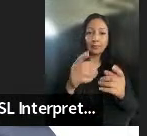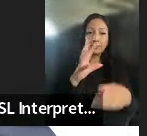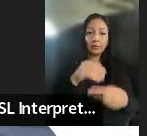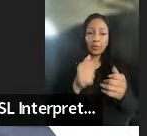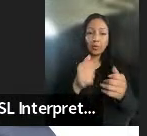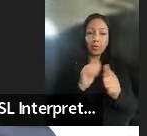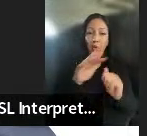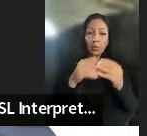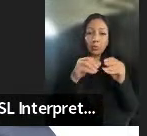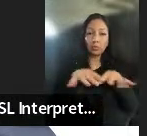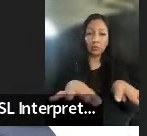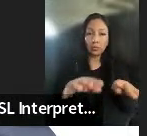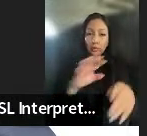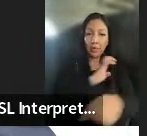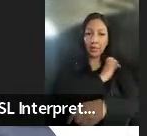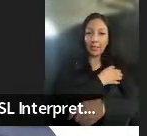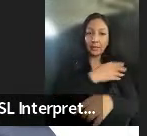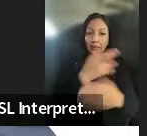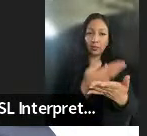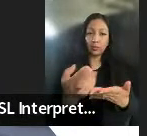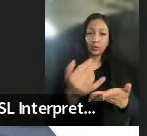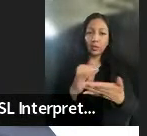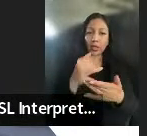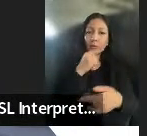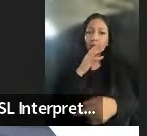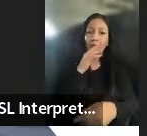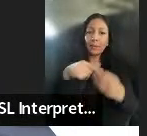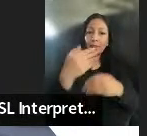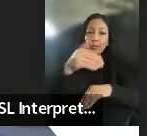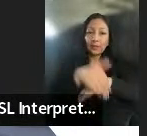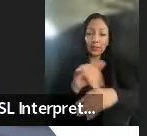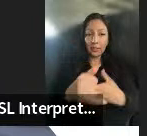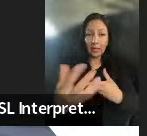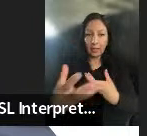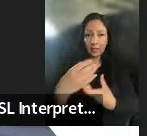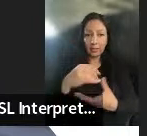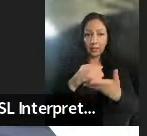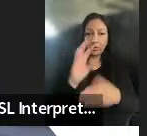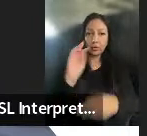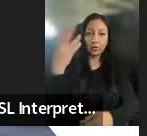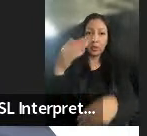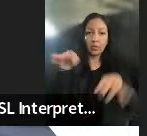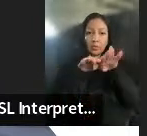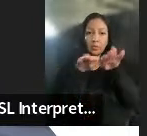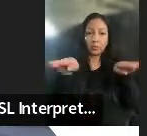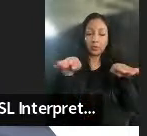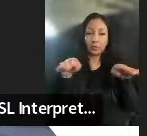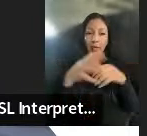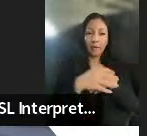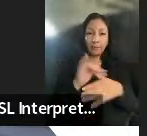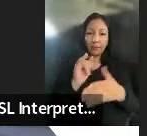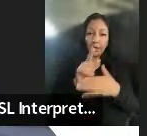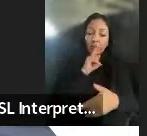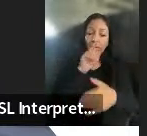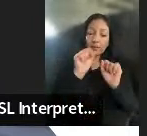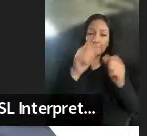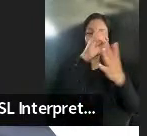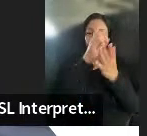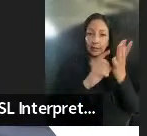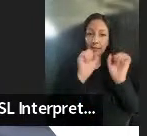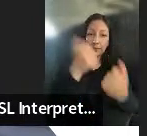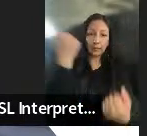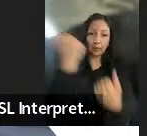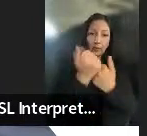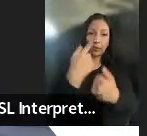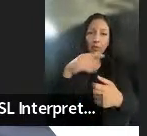energy resources that we've been talking about tonight, that includes solar rooftops. That's absolutely designed to support meeting our